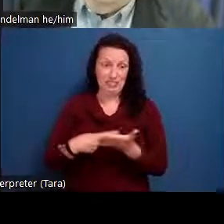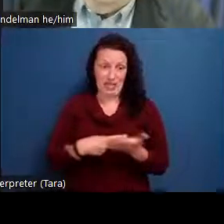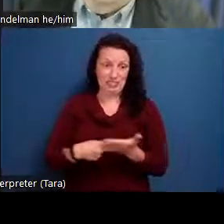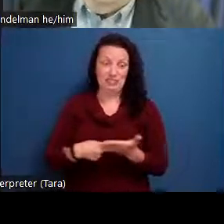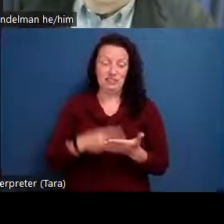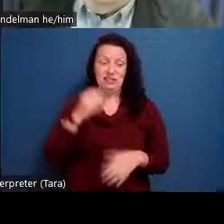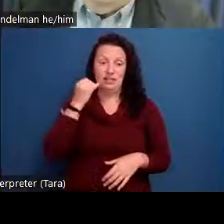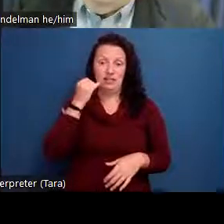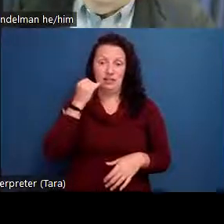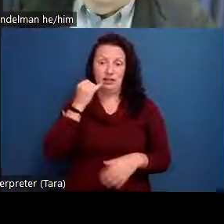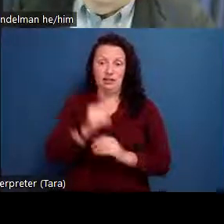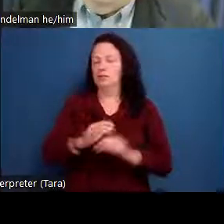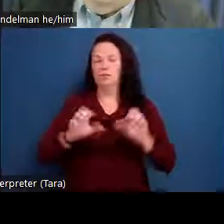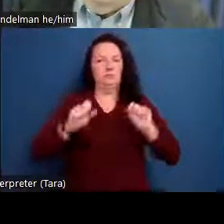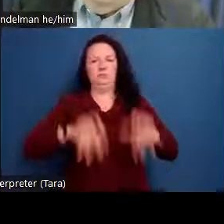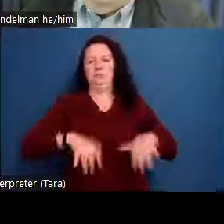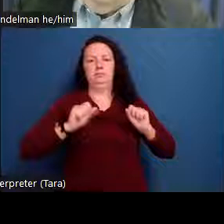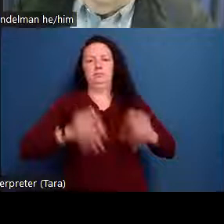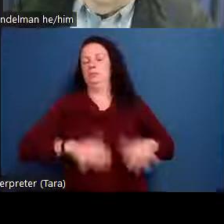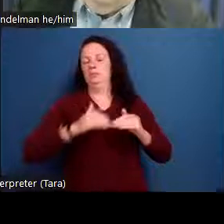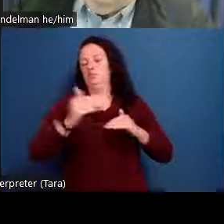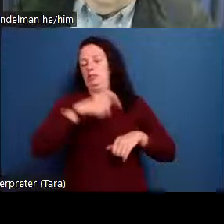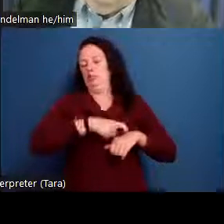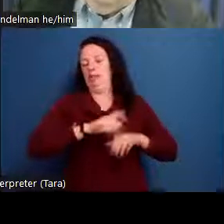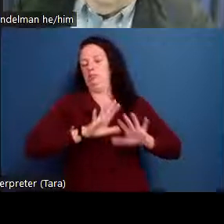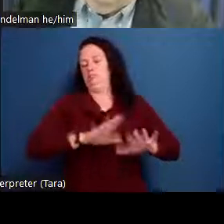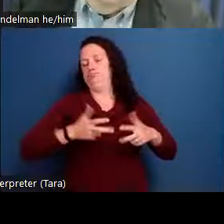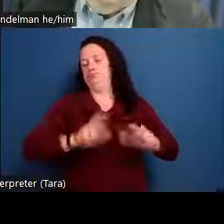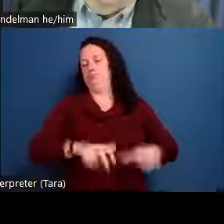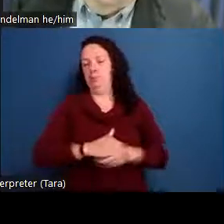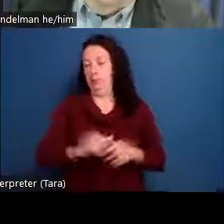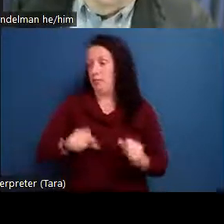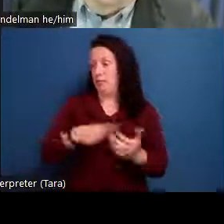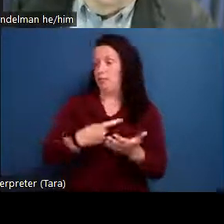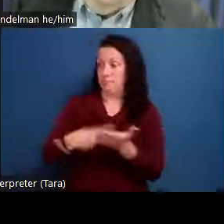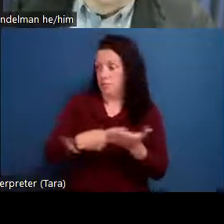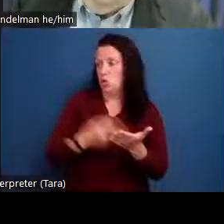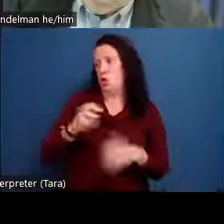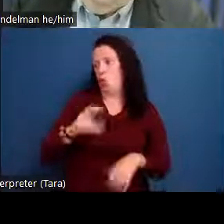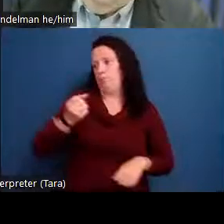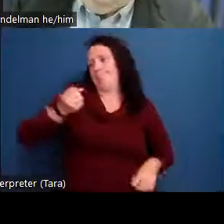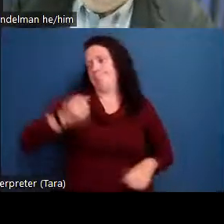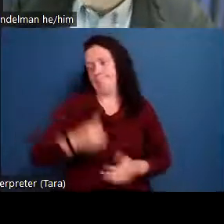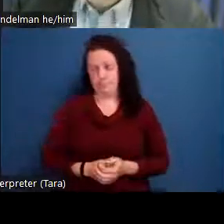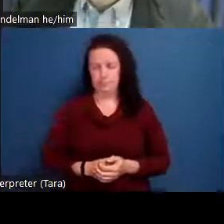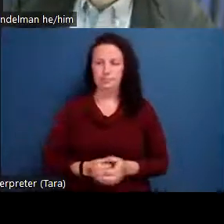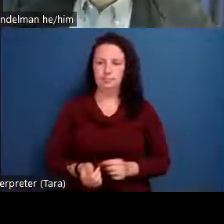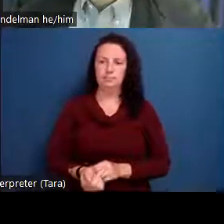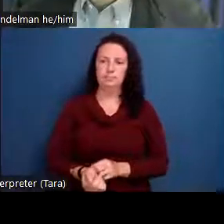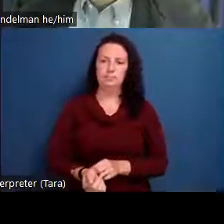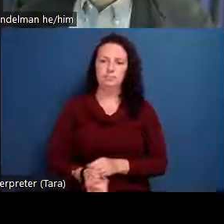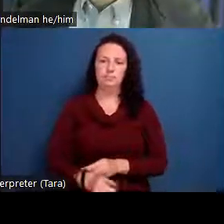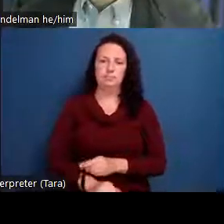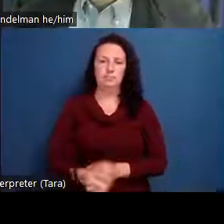doesn't never mind. We've spent too much time on it anyway. Yeah, but yeah, that we'd keep discussing or need to table essentially.